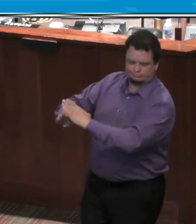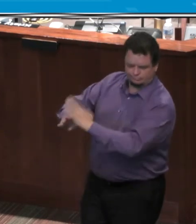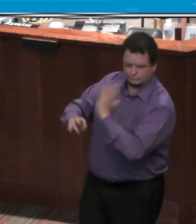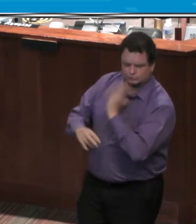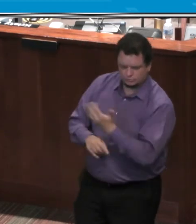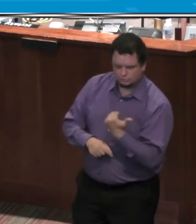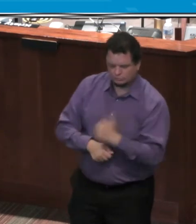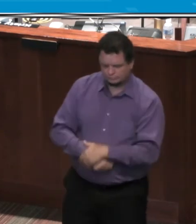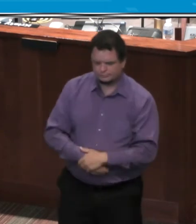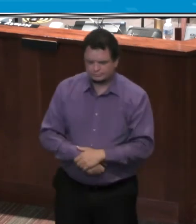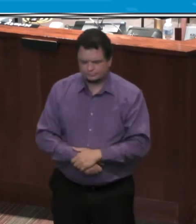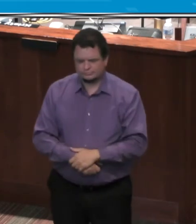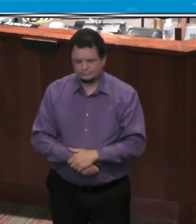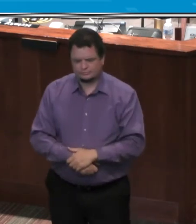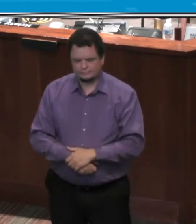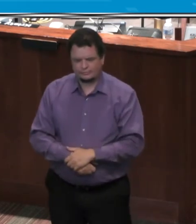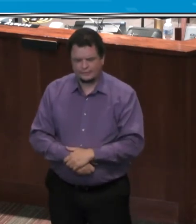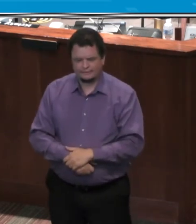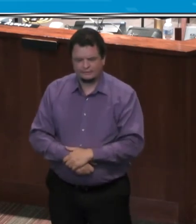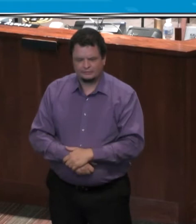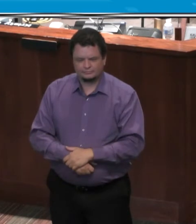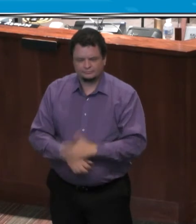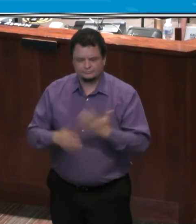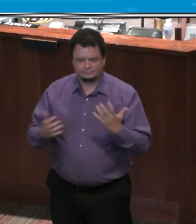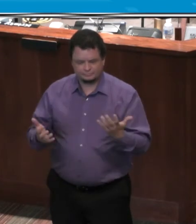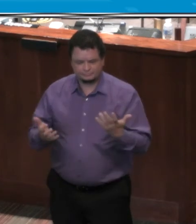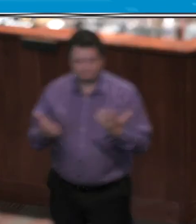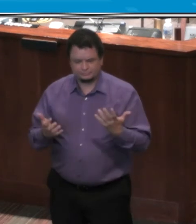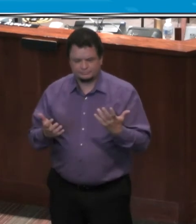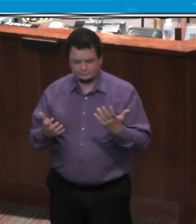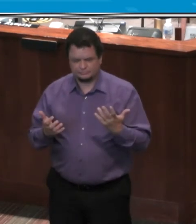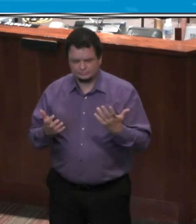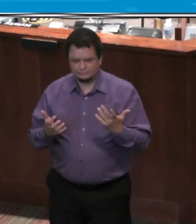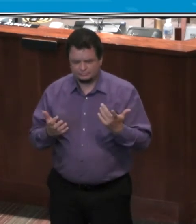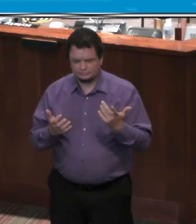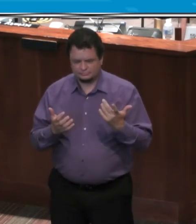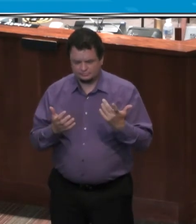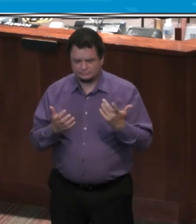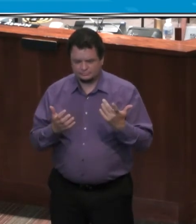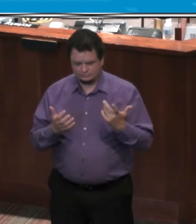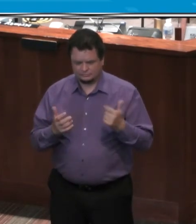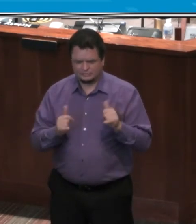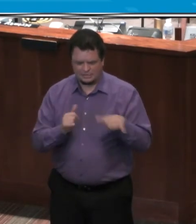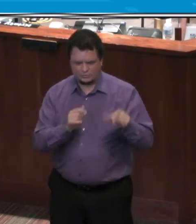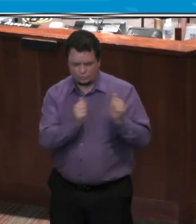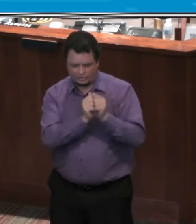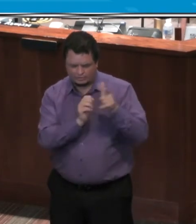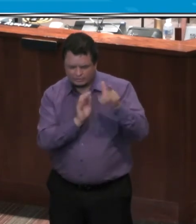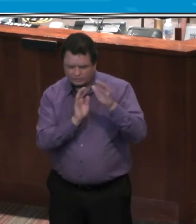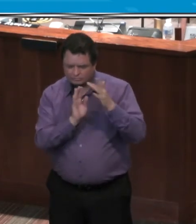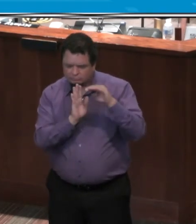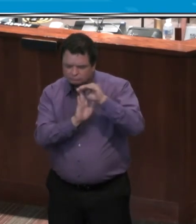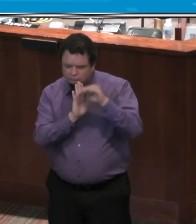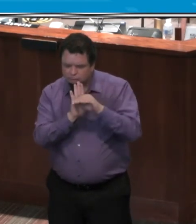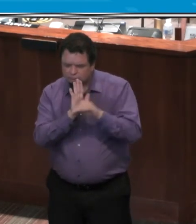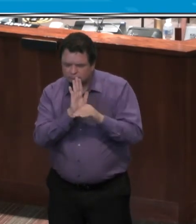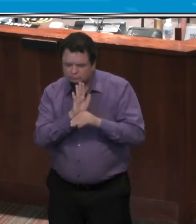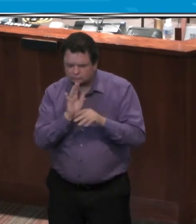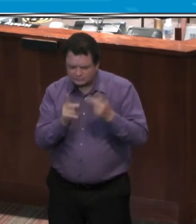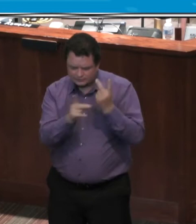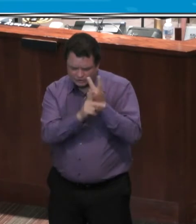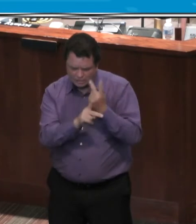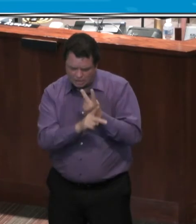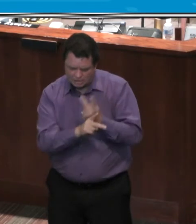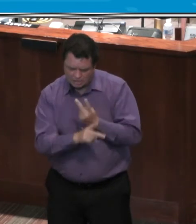algorithms. With the algorithm, is that kids that, or staff that are tested